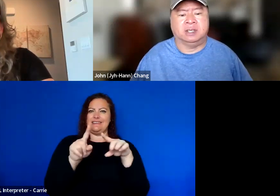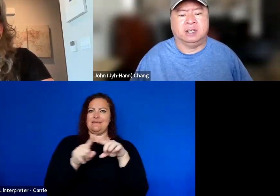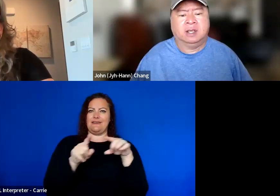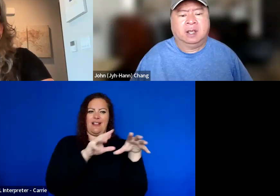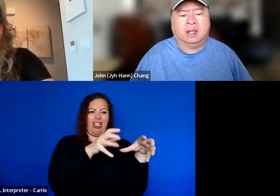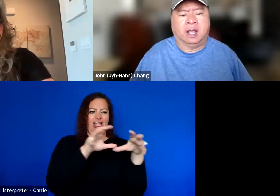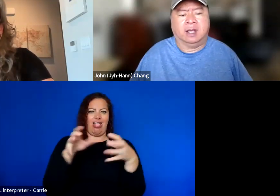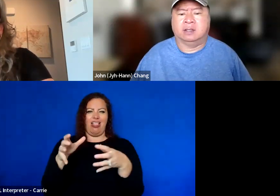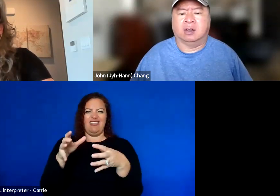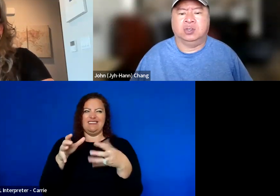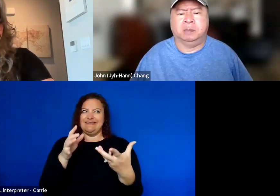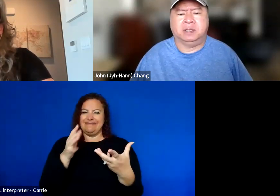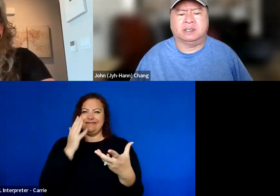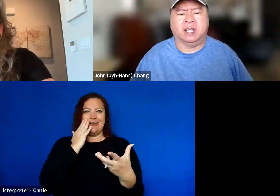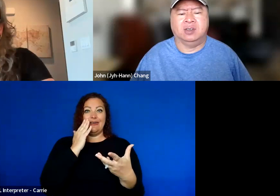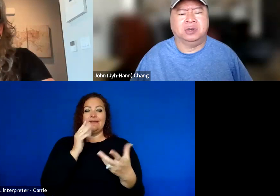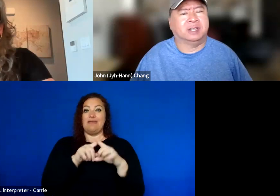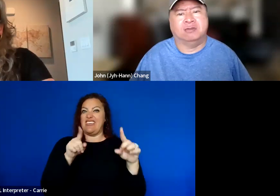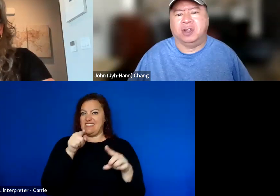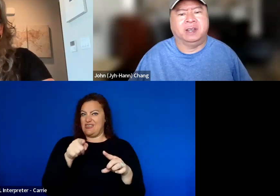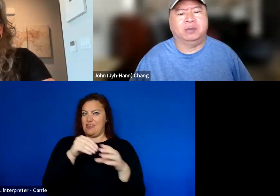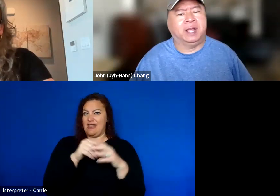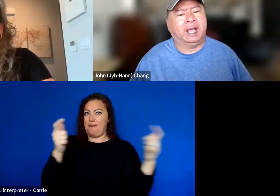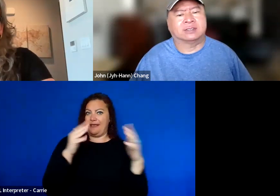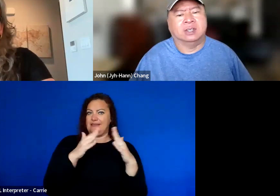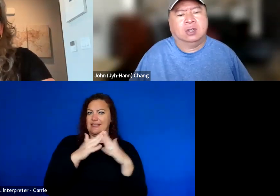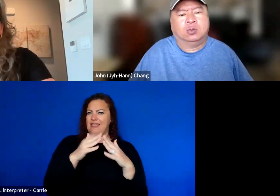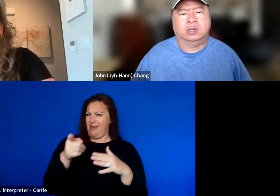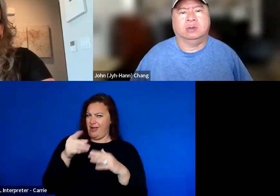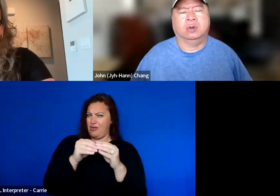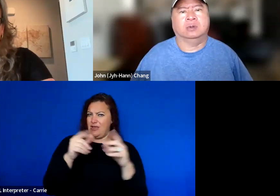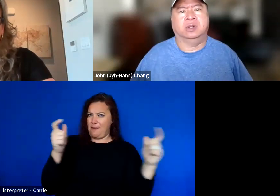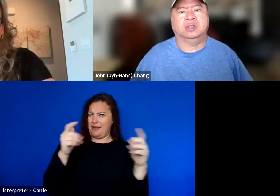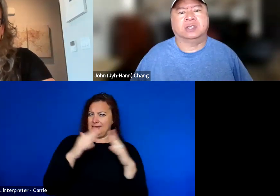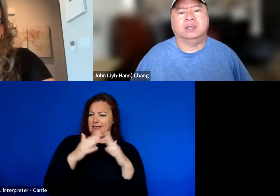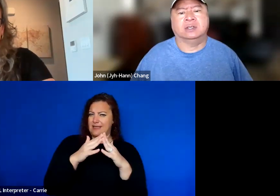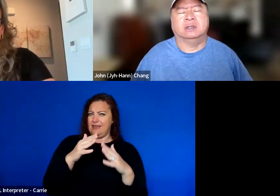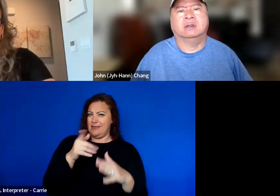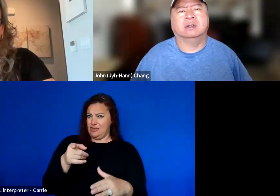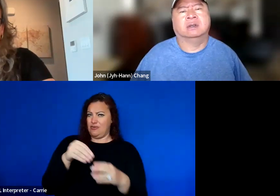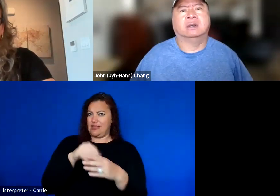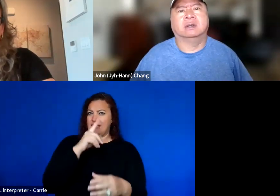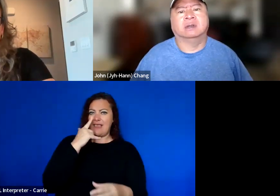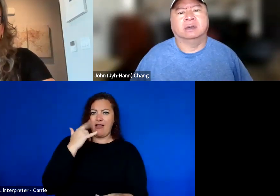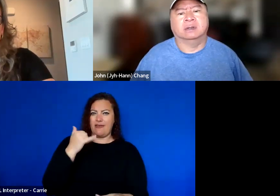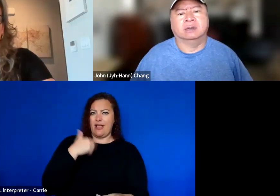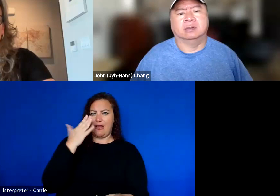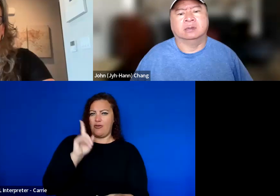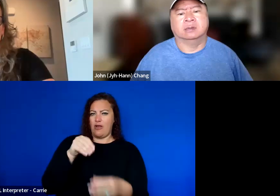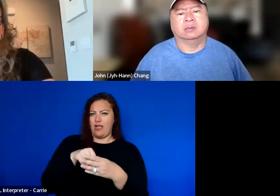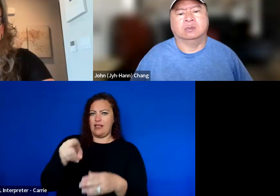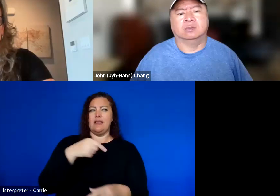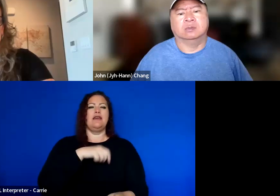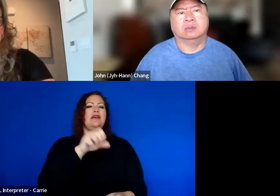big city. And are you in a big city? I know you're in California. I never really asked, really, where do you station? I'm